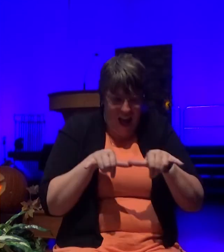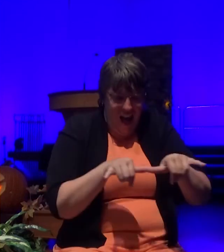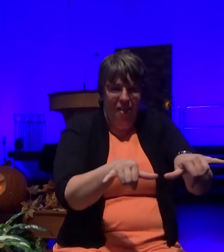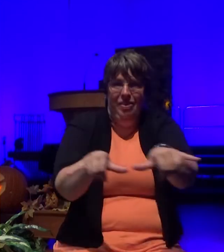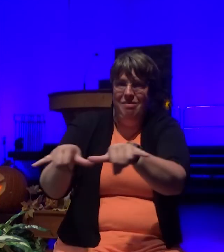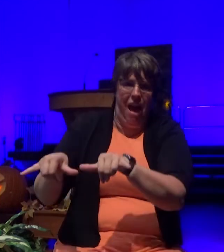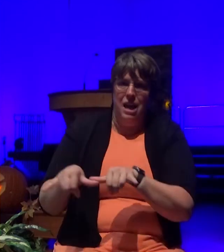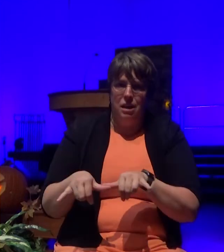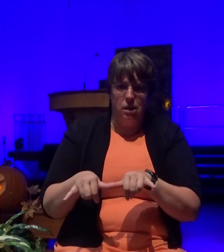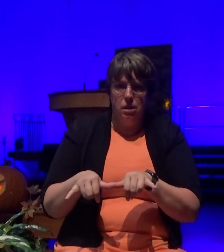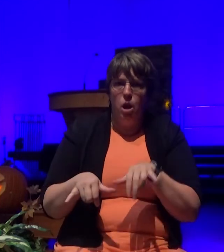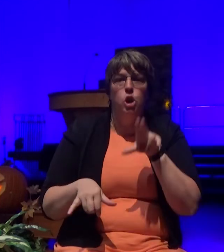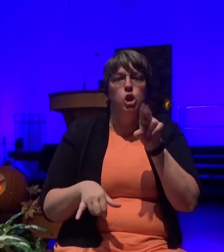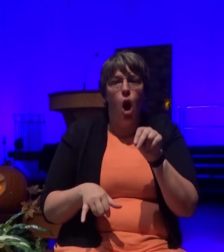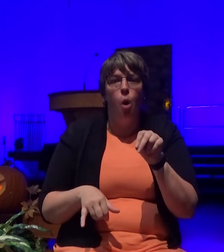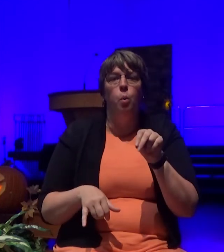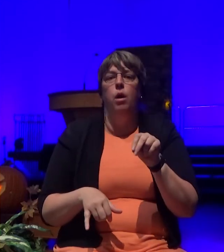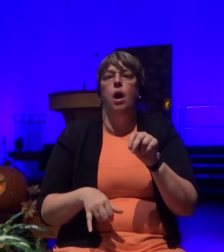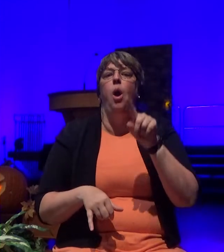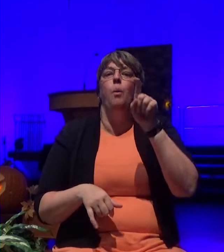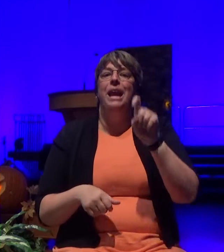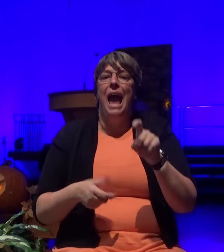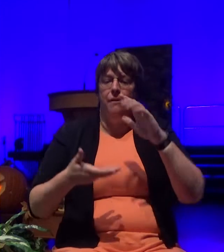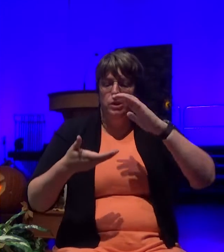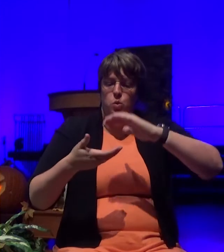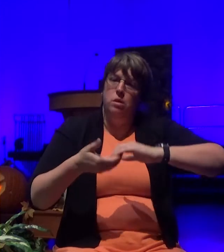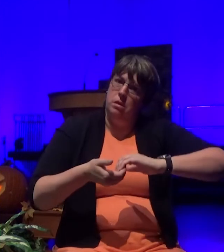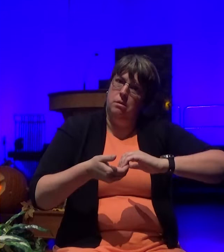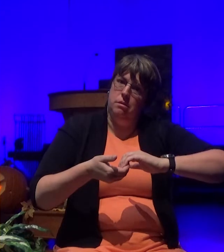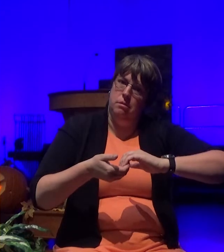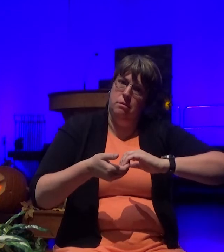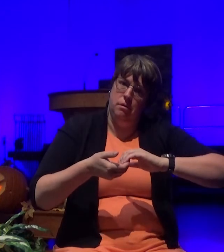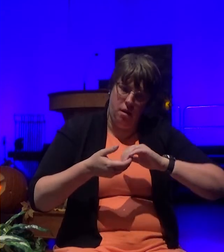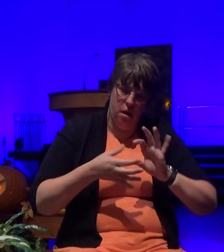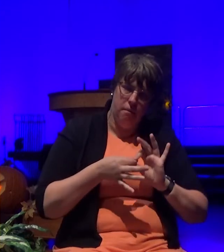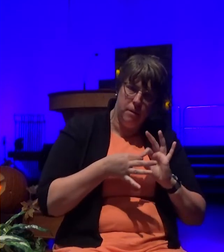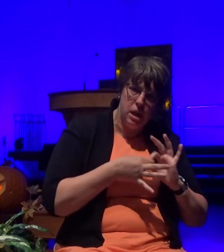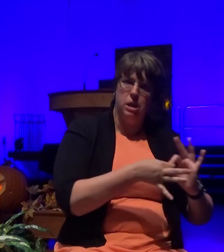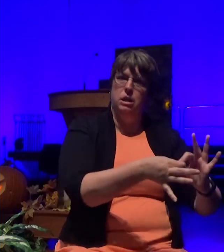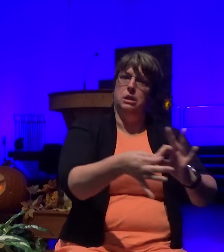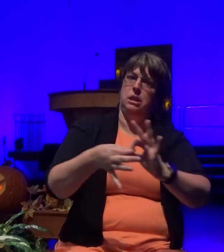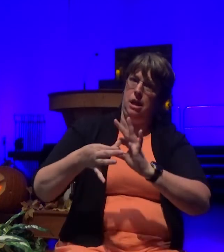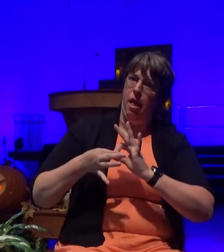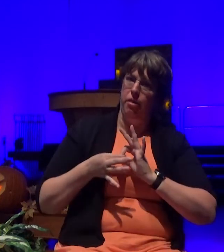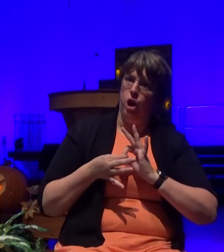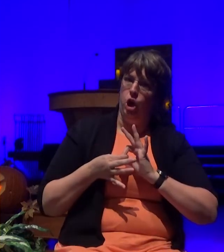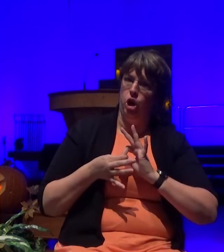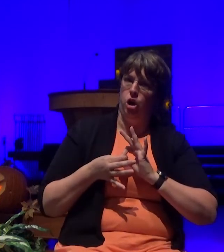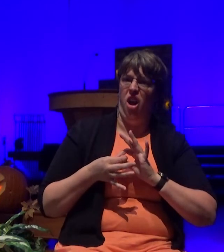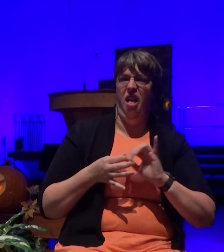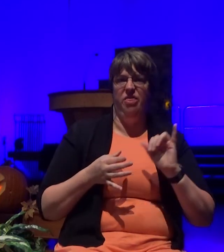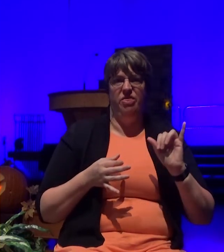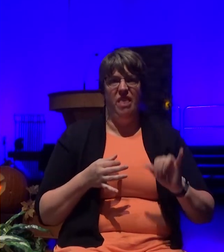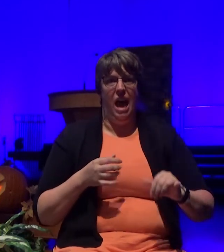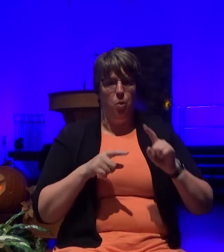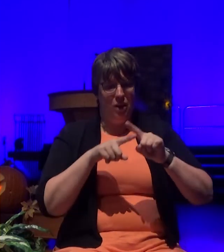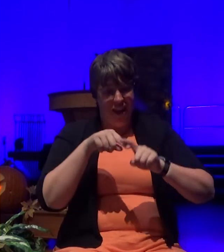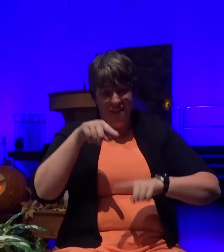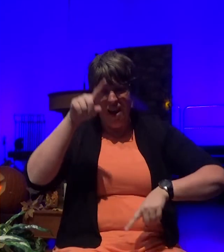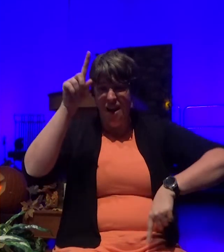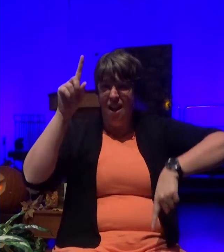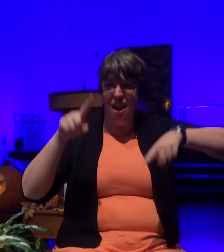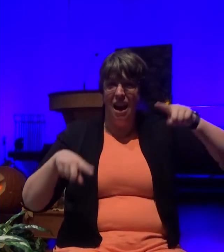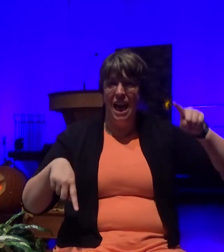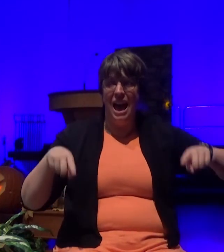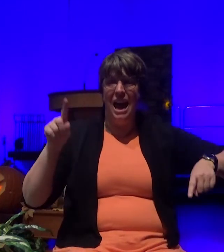all act in union. The infinite one manifests in infinite variations, each rooted in the one,